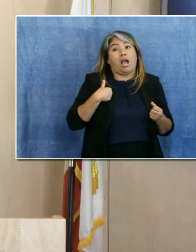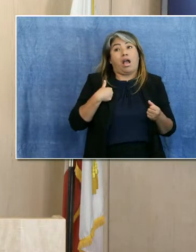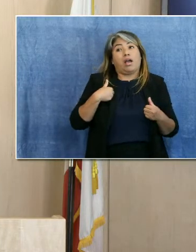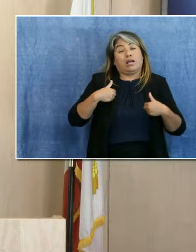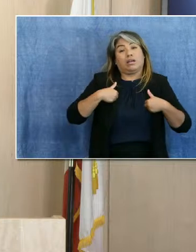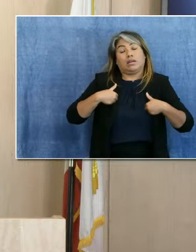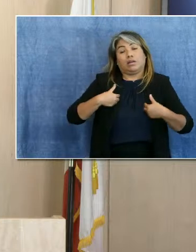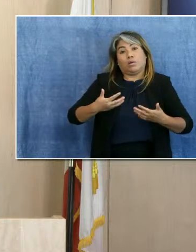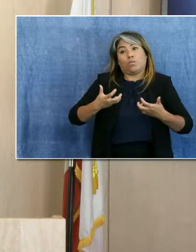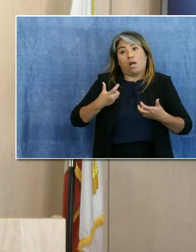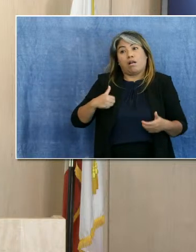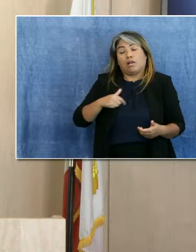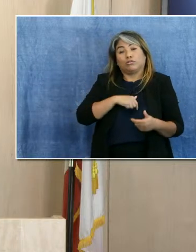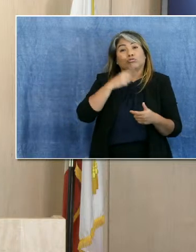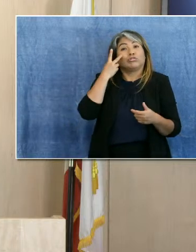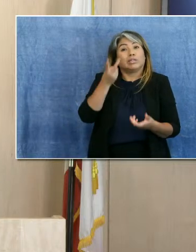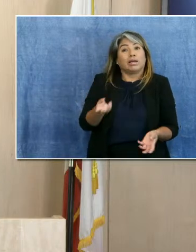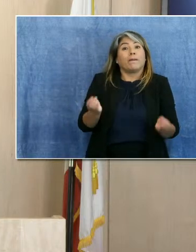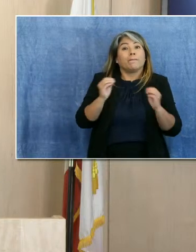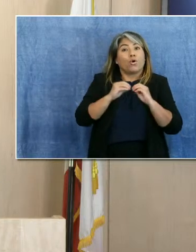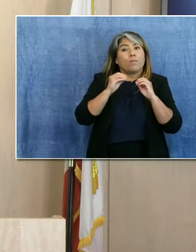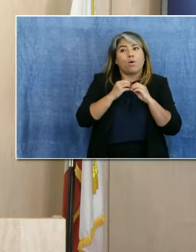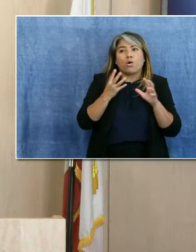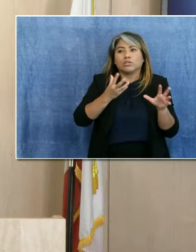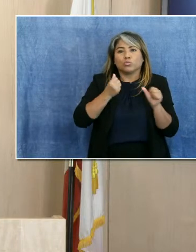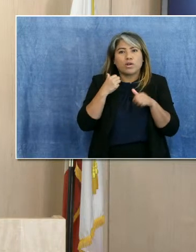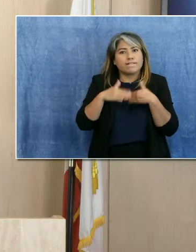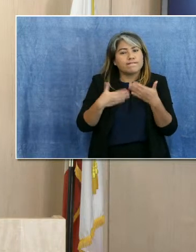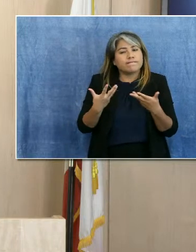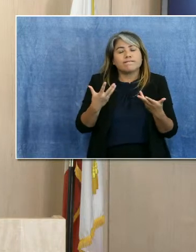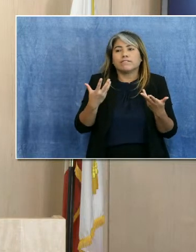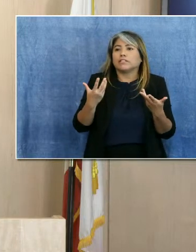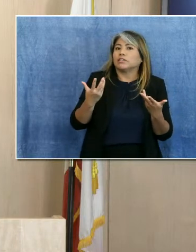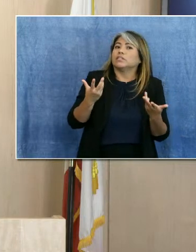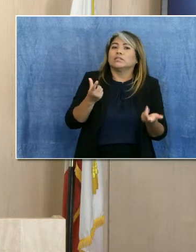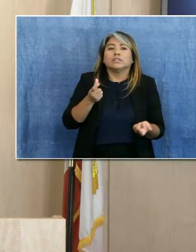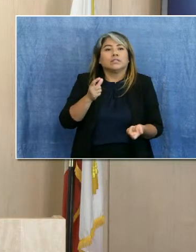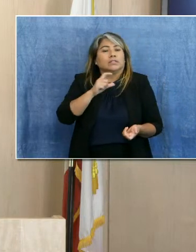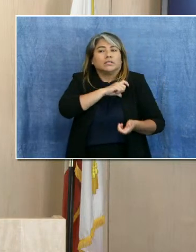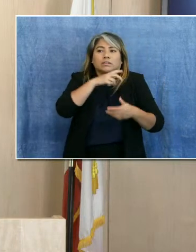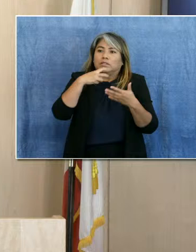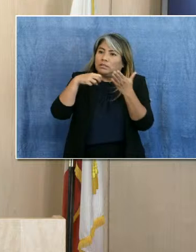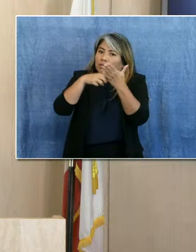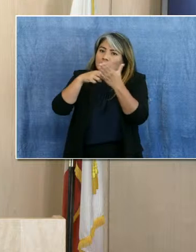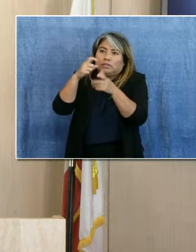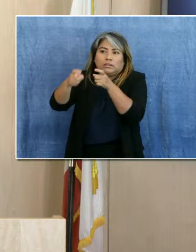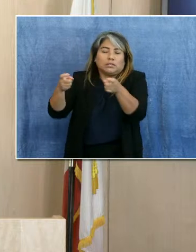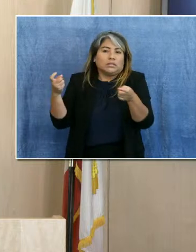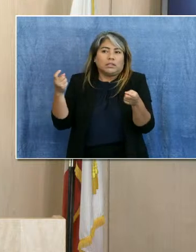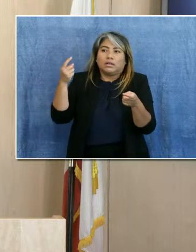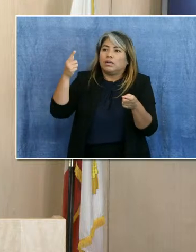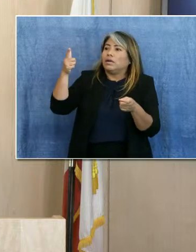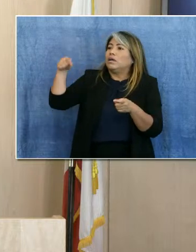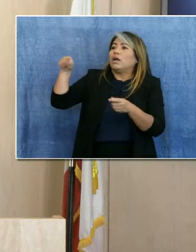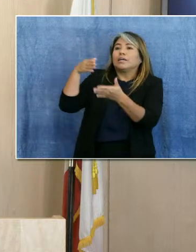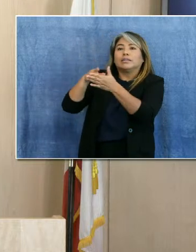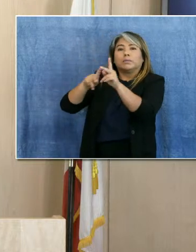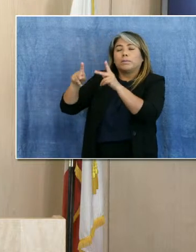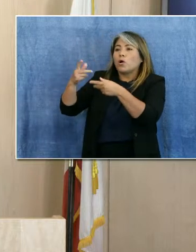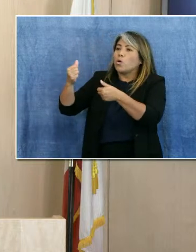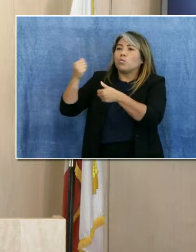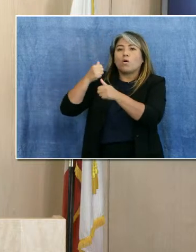like us to see much more swift action in terms of our enforcement posture against those egregious violators, because